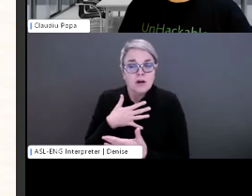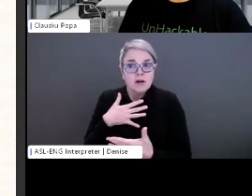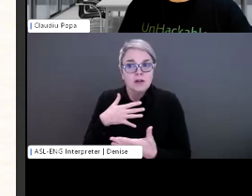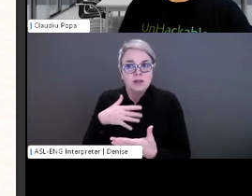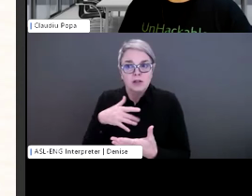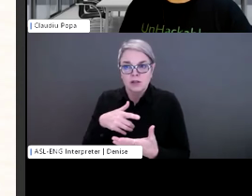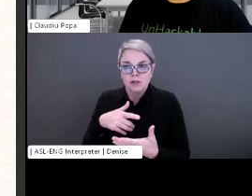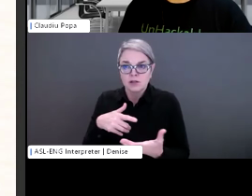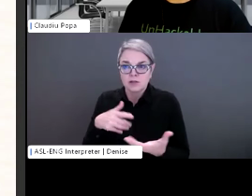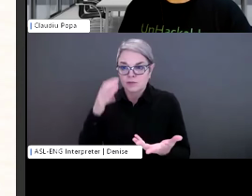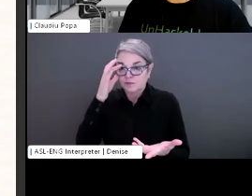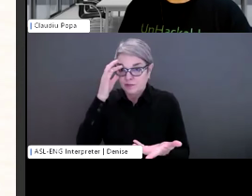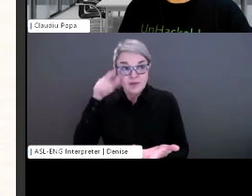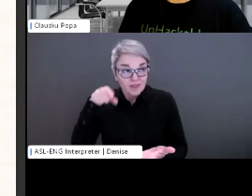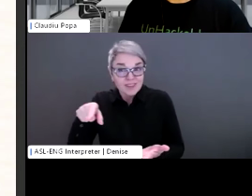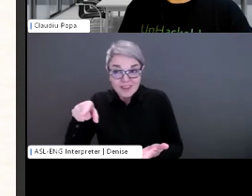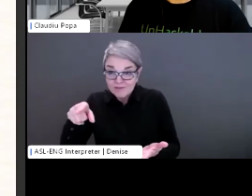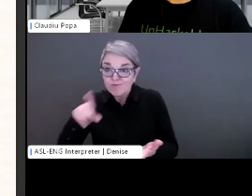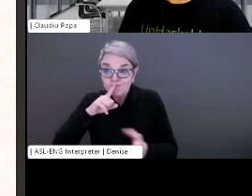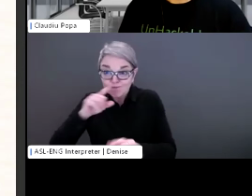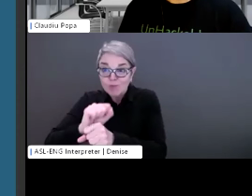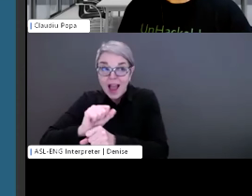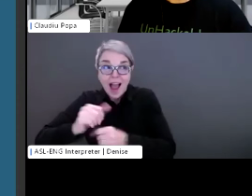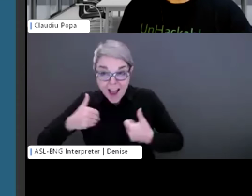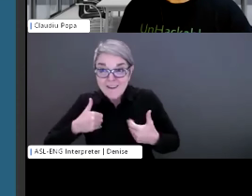usually have a real deadline in place.